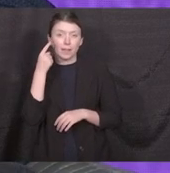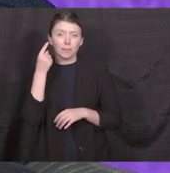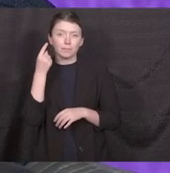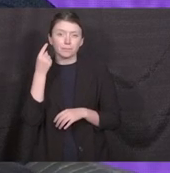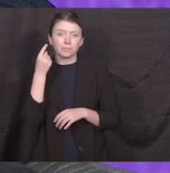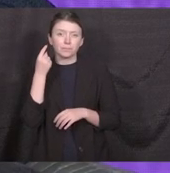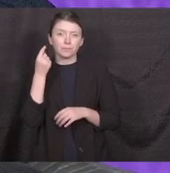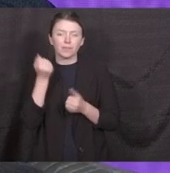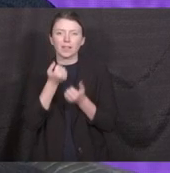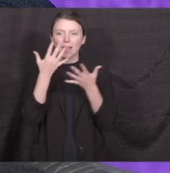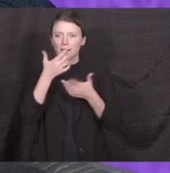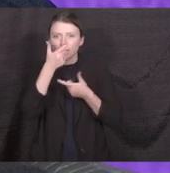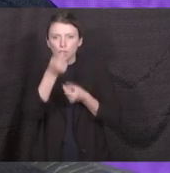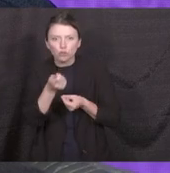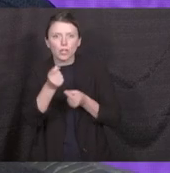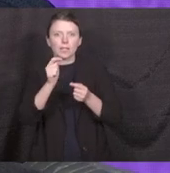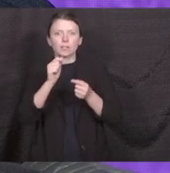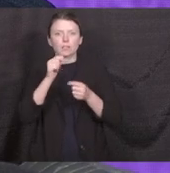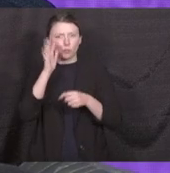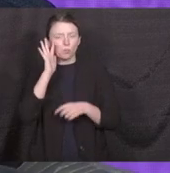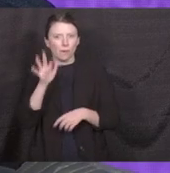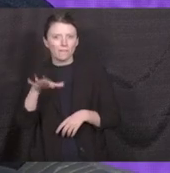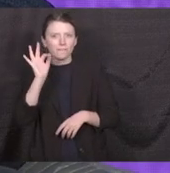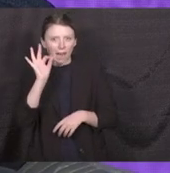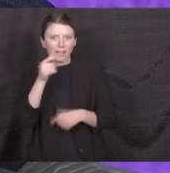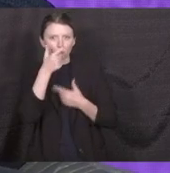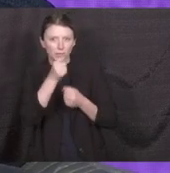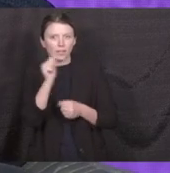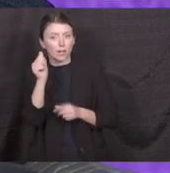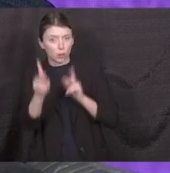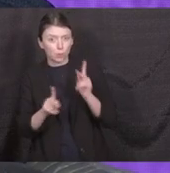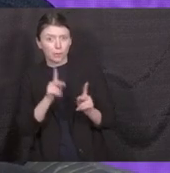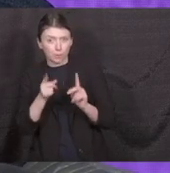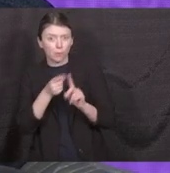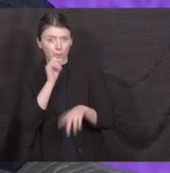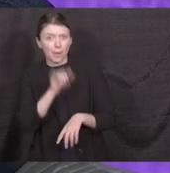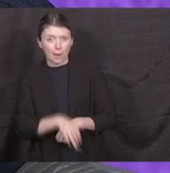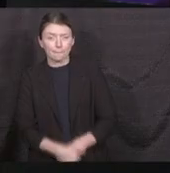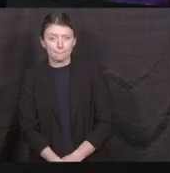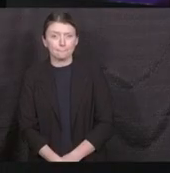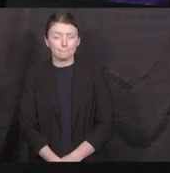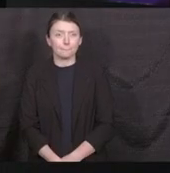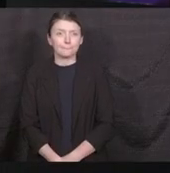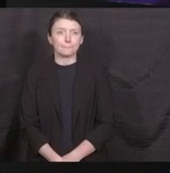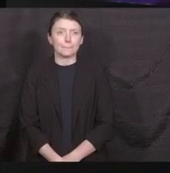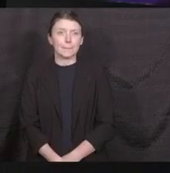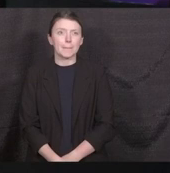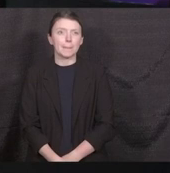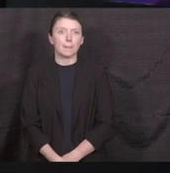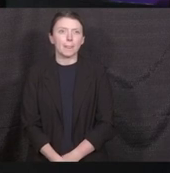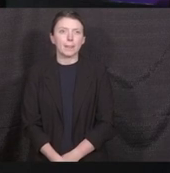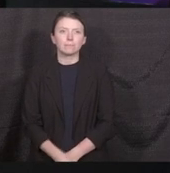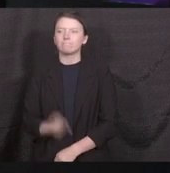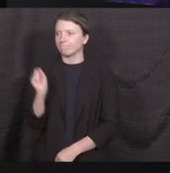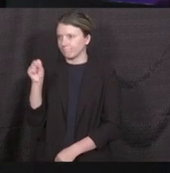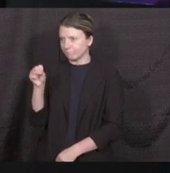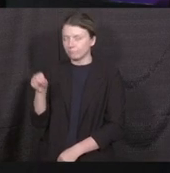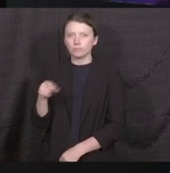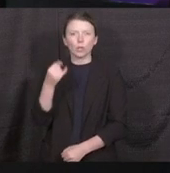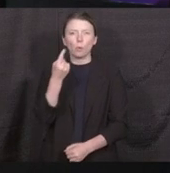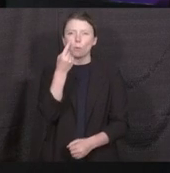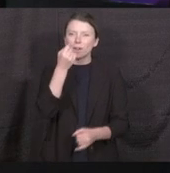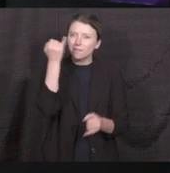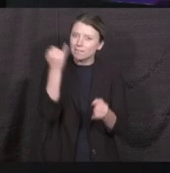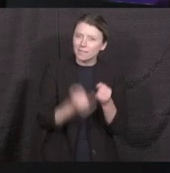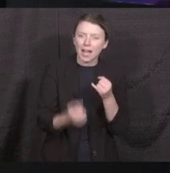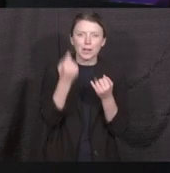interesting people are going to come out of that reality in the future. Right. And Liz, I think just in one final thought here